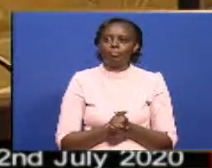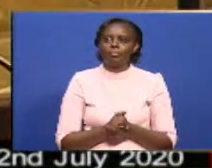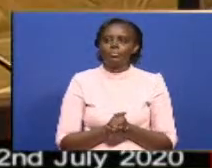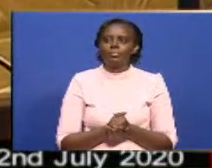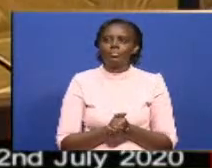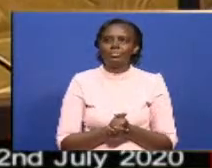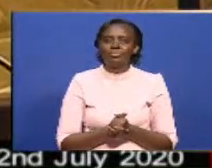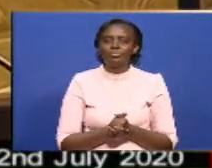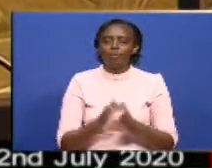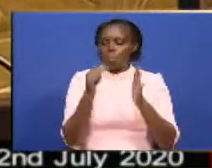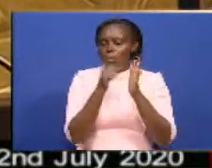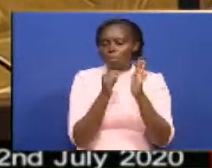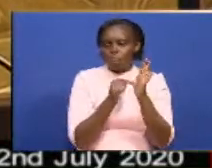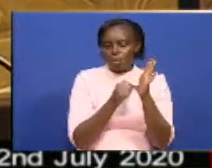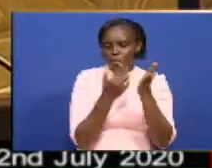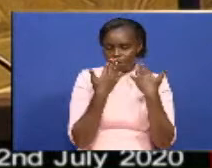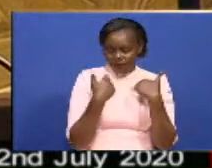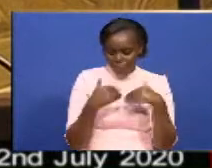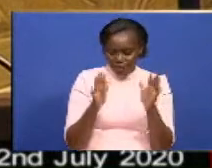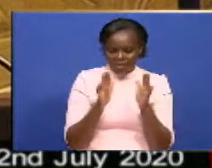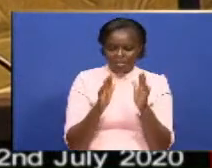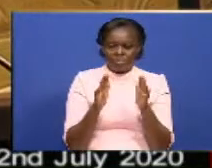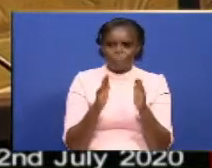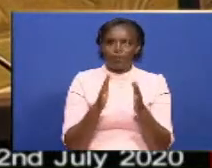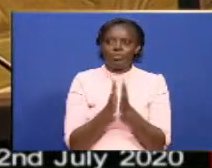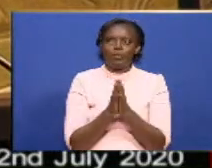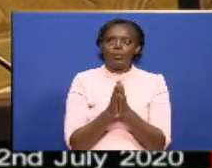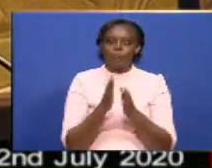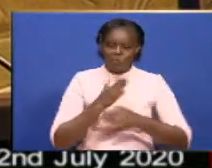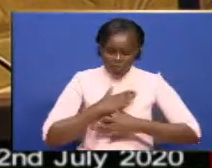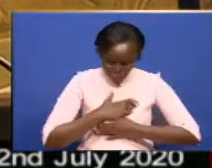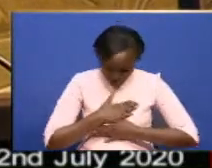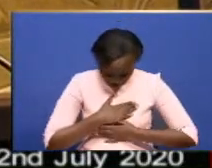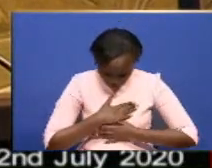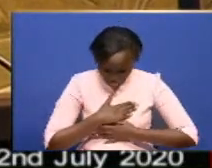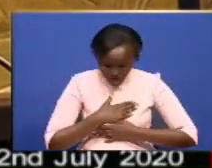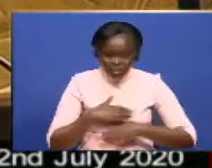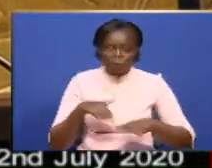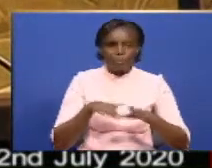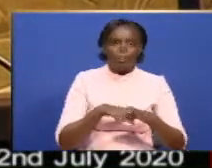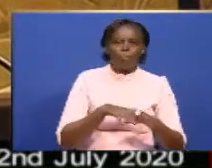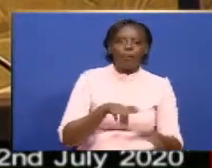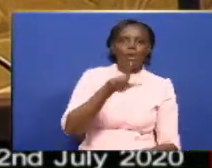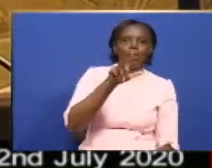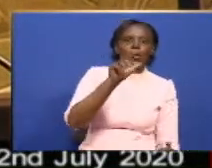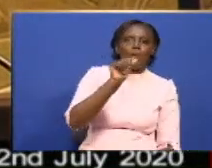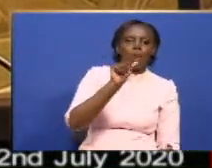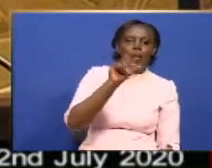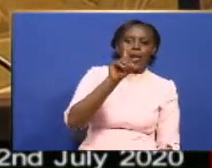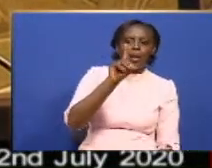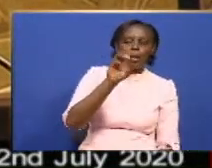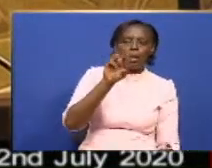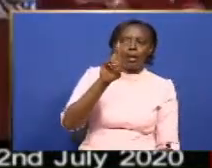You've made your point, Honorable Sophia. Let's have the member for Lagdera, Honorable Garane Hire.